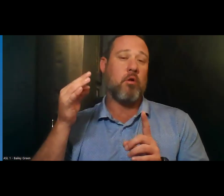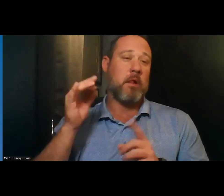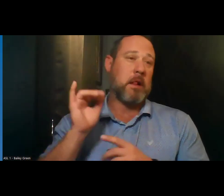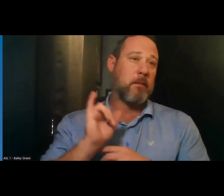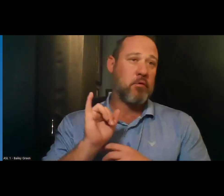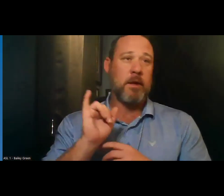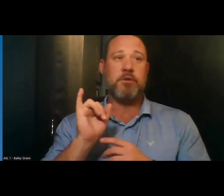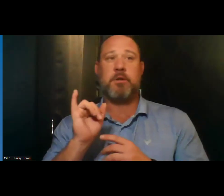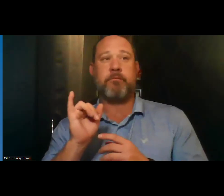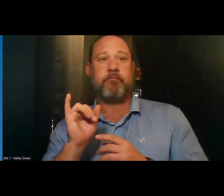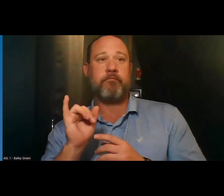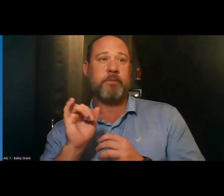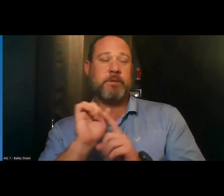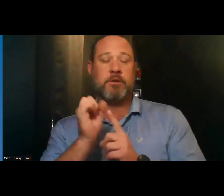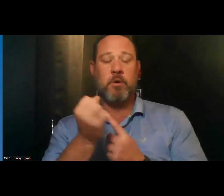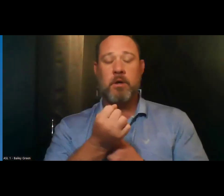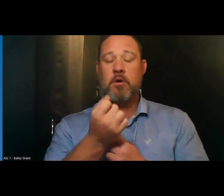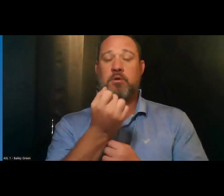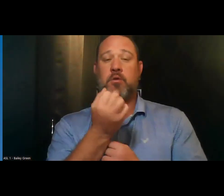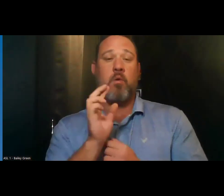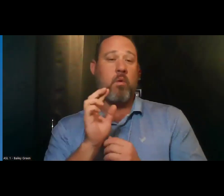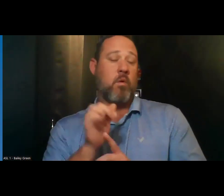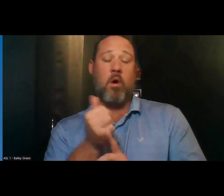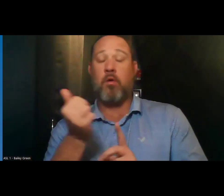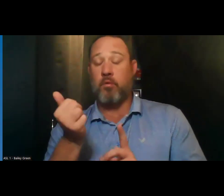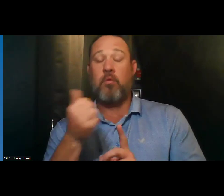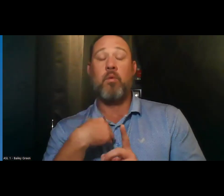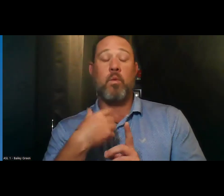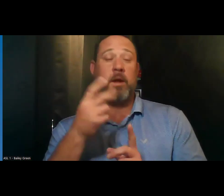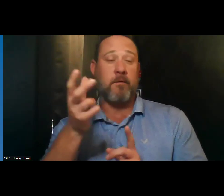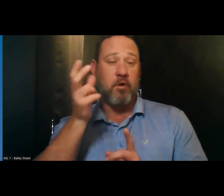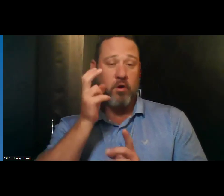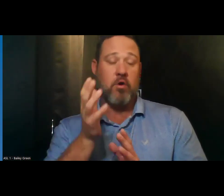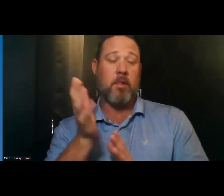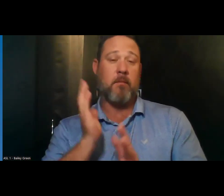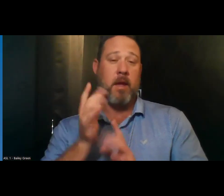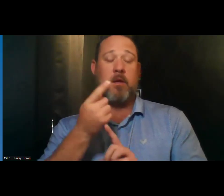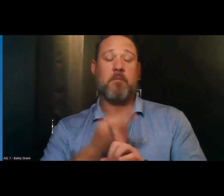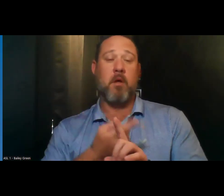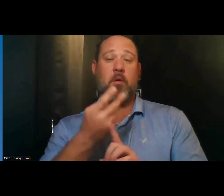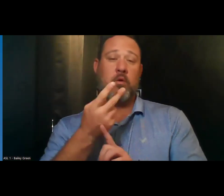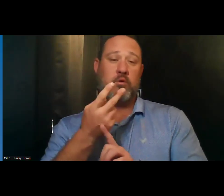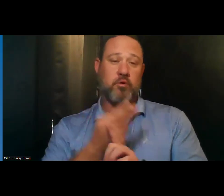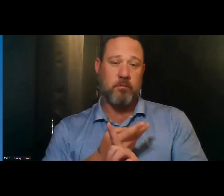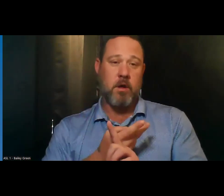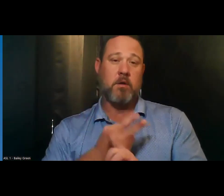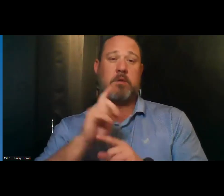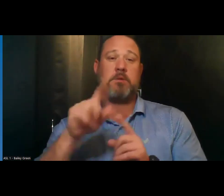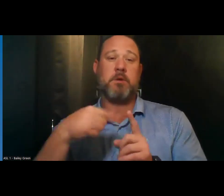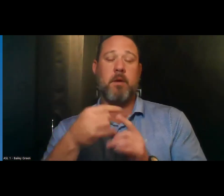scheme or otherwise, we have heard in the past month or two about individuals